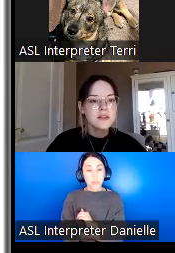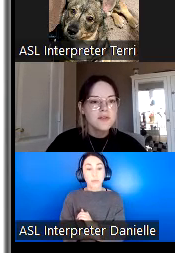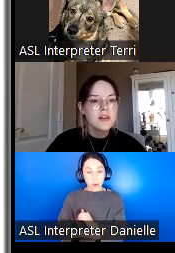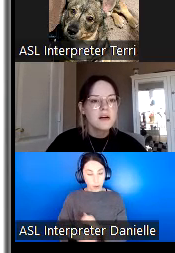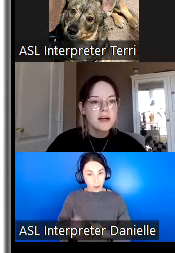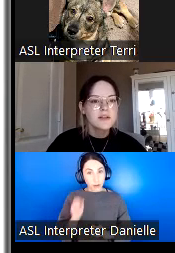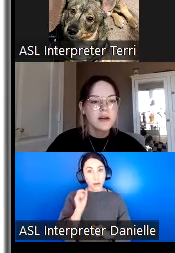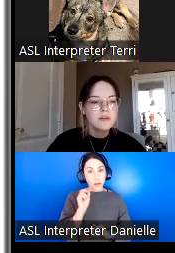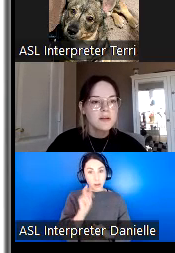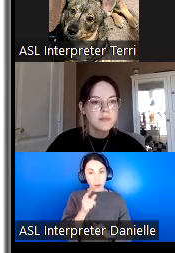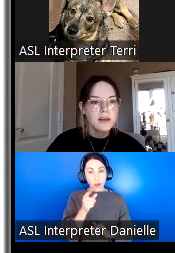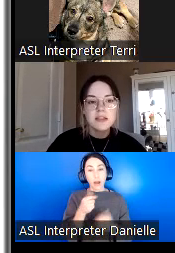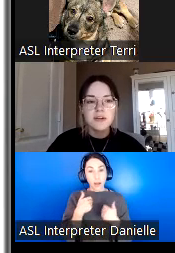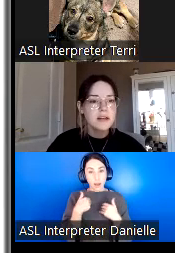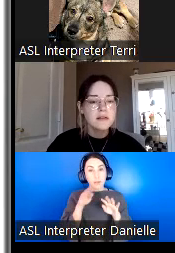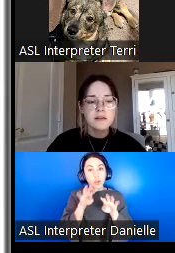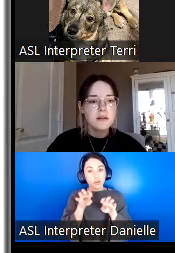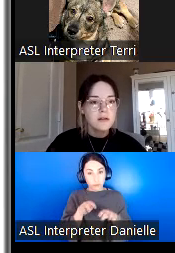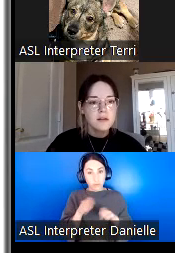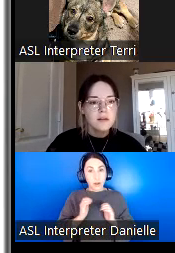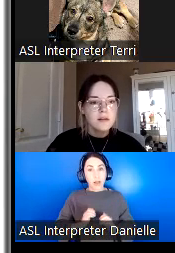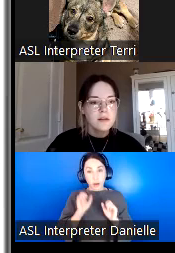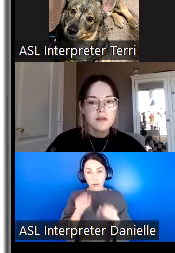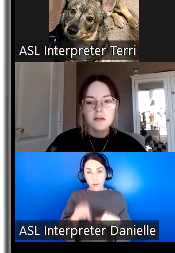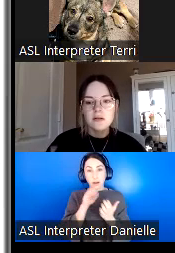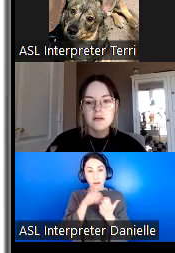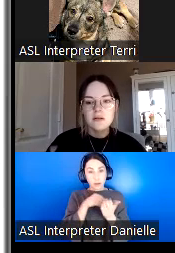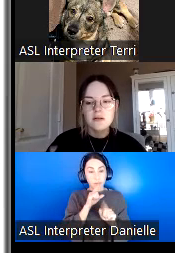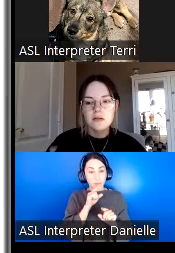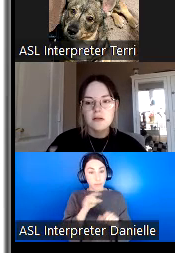Okay, a needs survey that clients are able to complete. That's great.